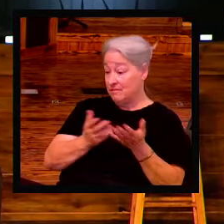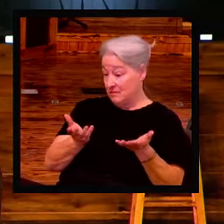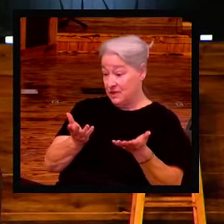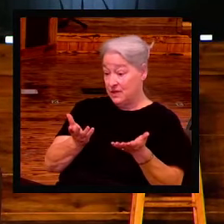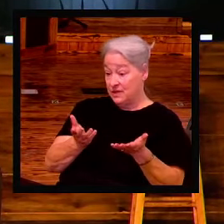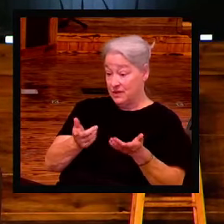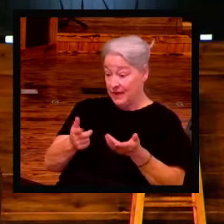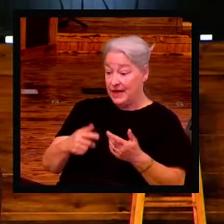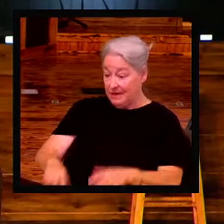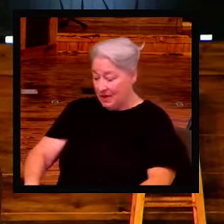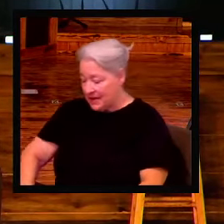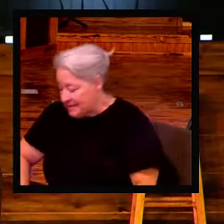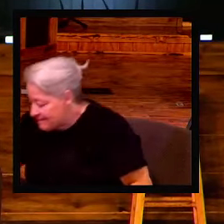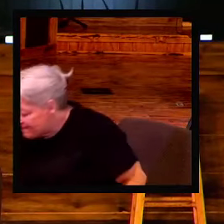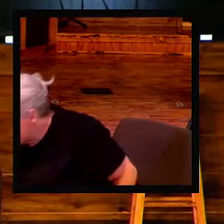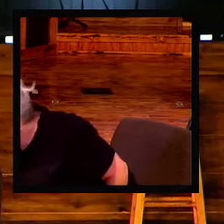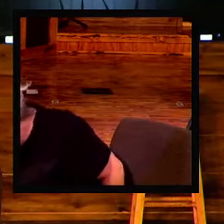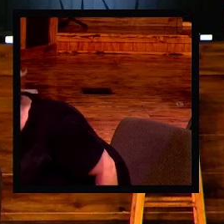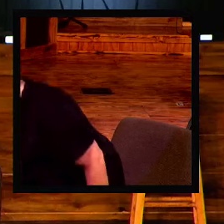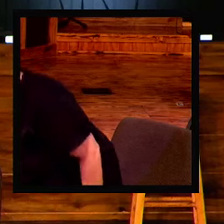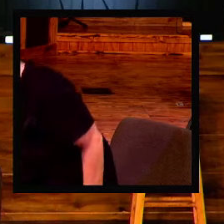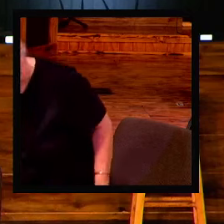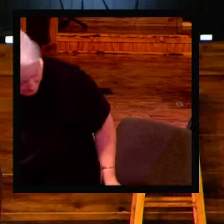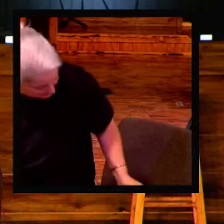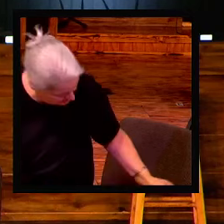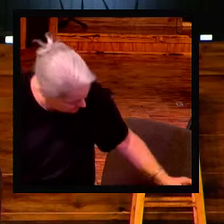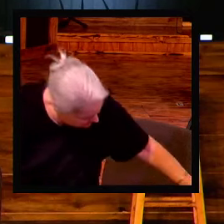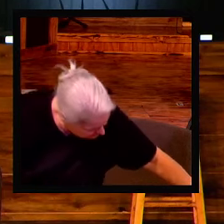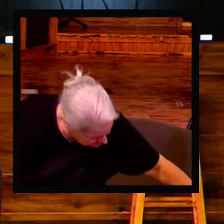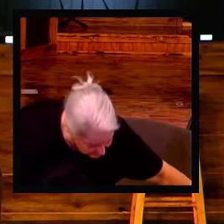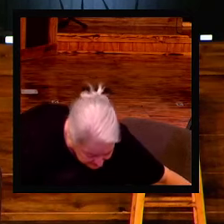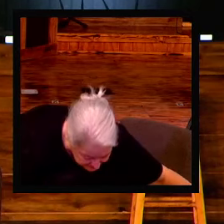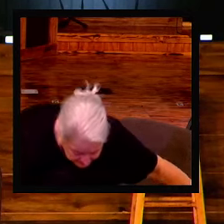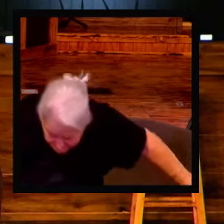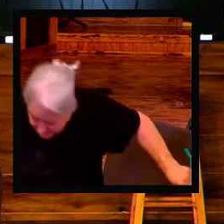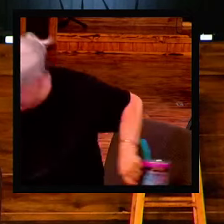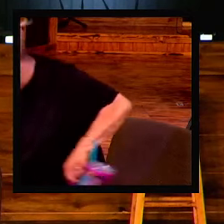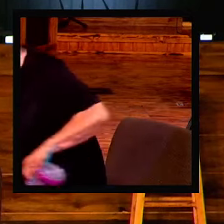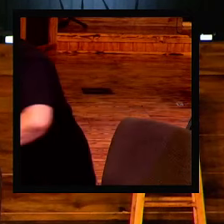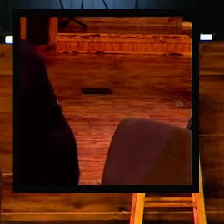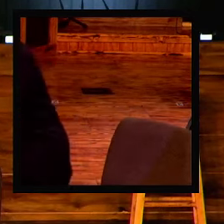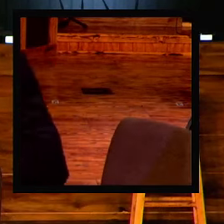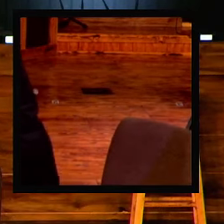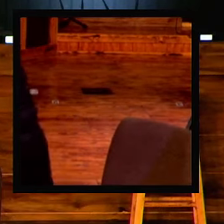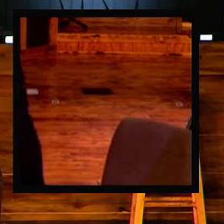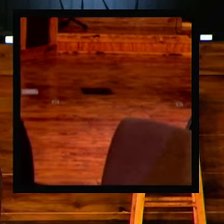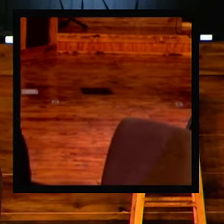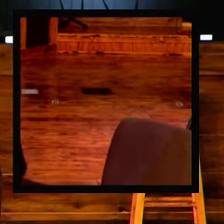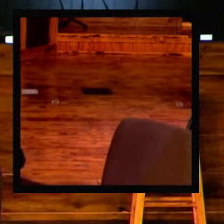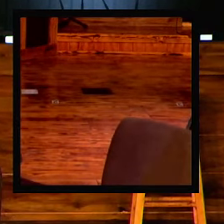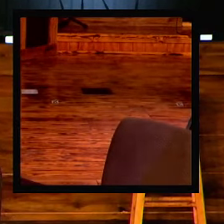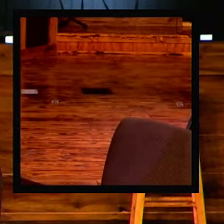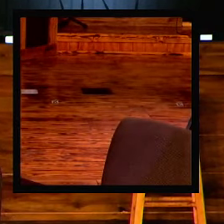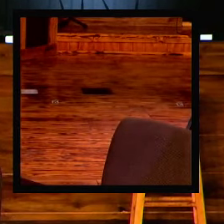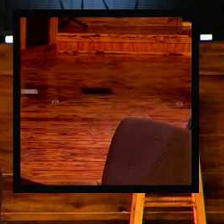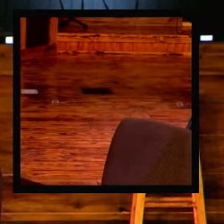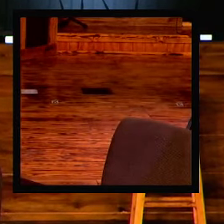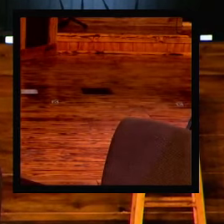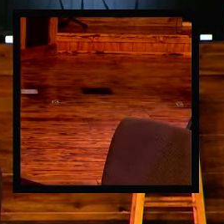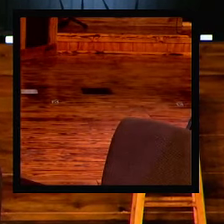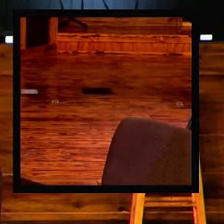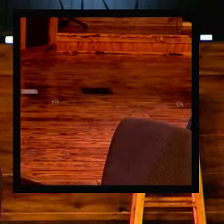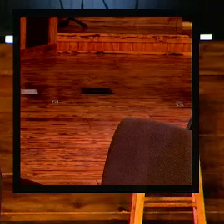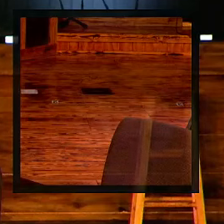elementary, like a black suit with a hat ingrained, kind of like the Wizard of Oz. Can you describe what witches really